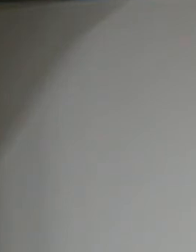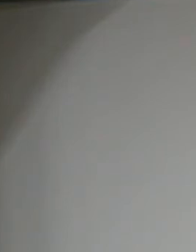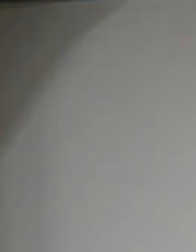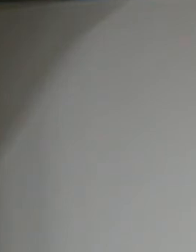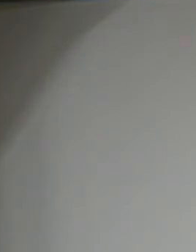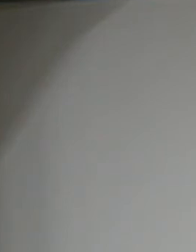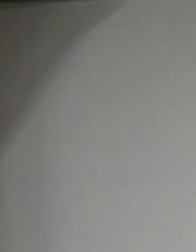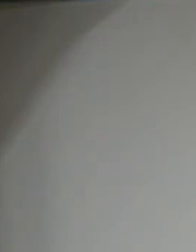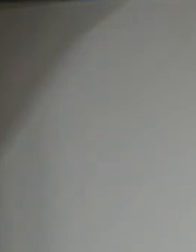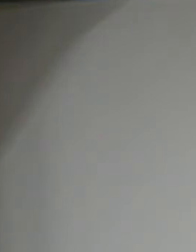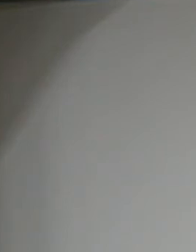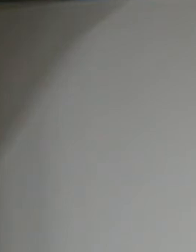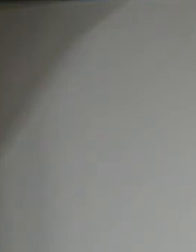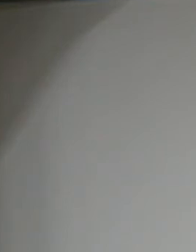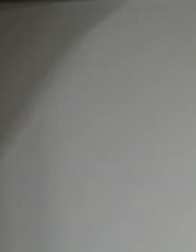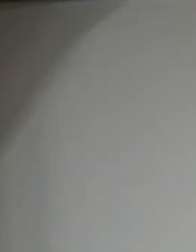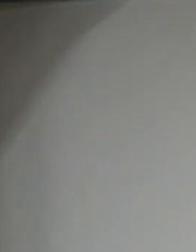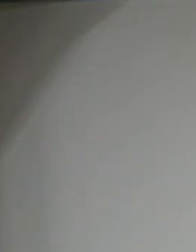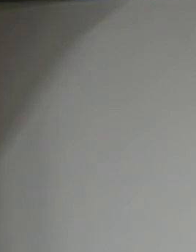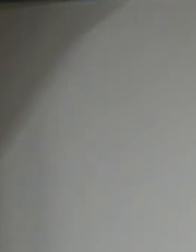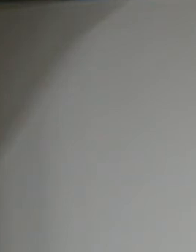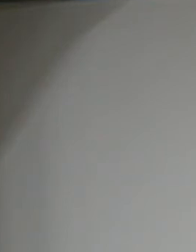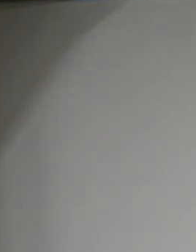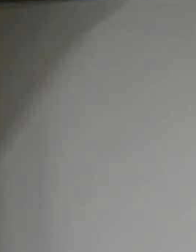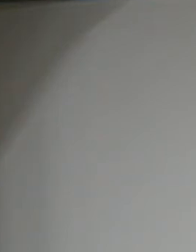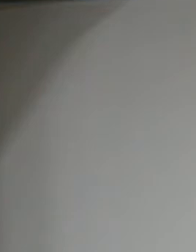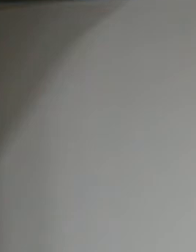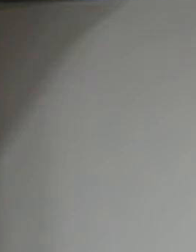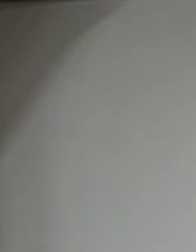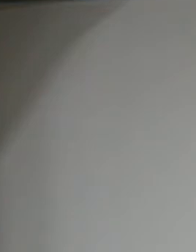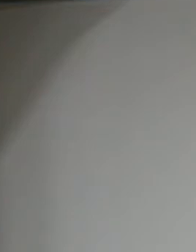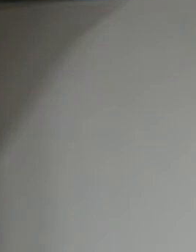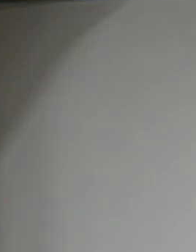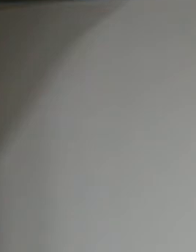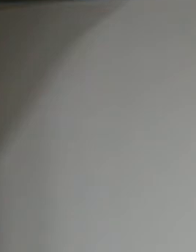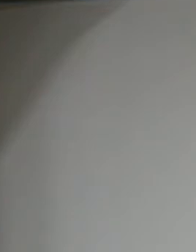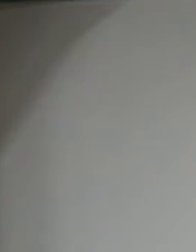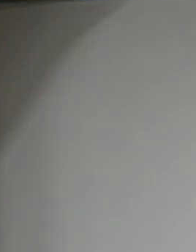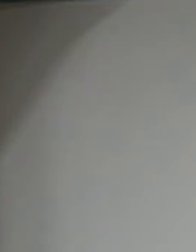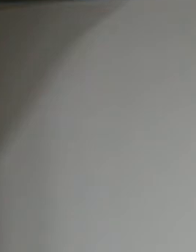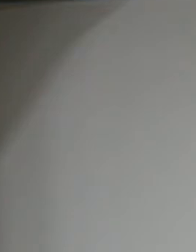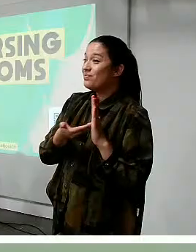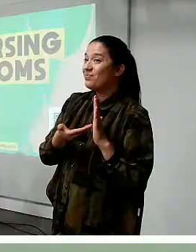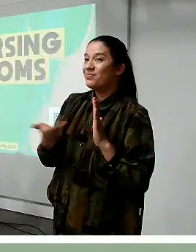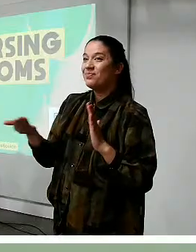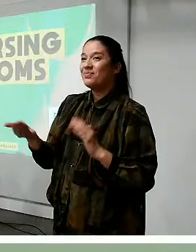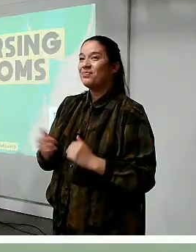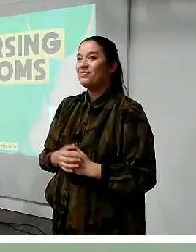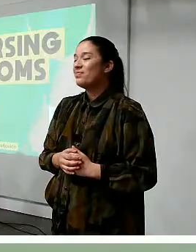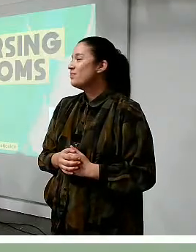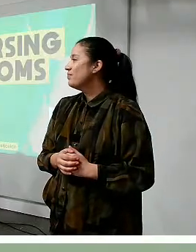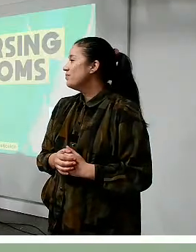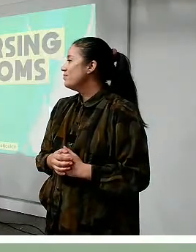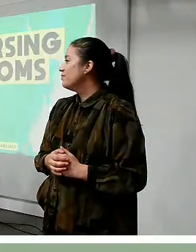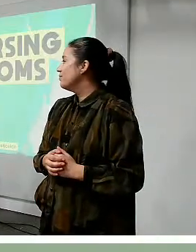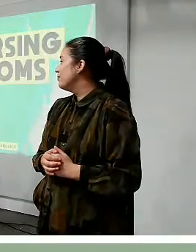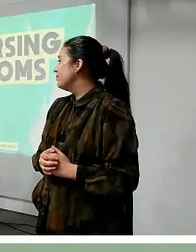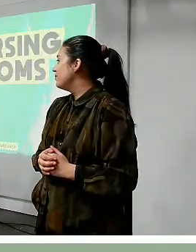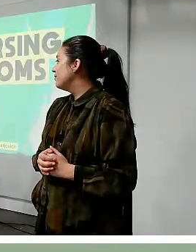Just to open it back out, has anyone got anything that you'd like to add or ask?